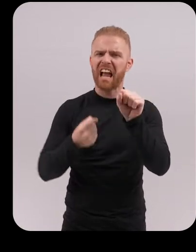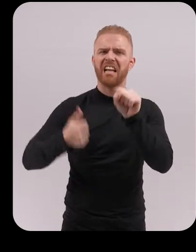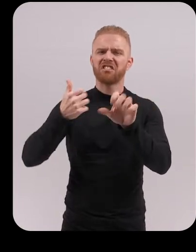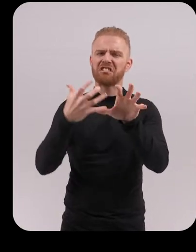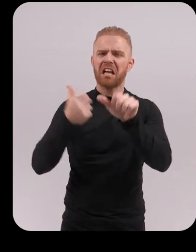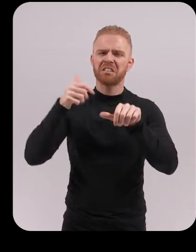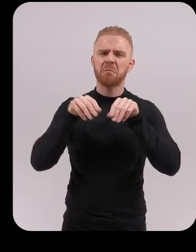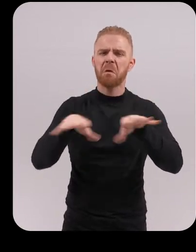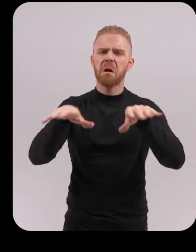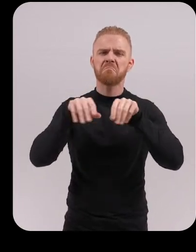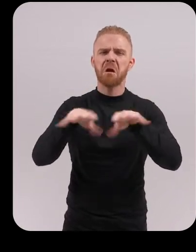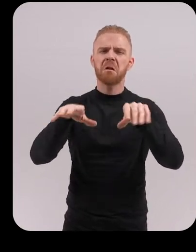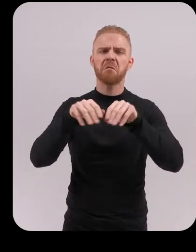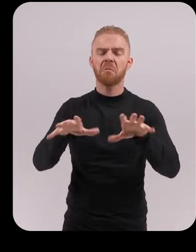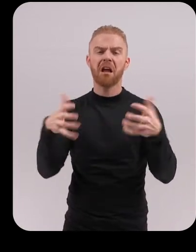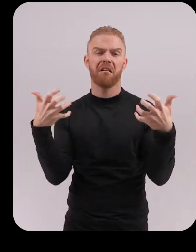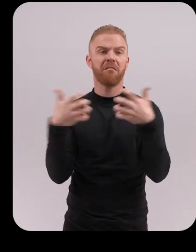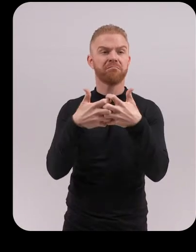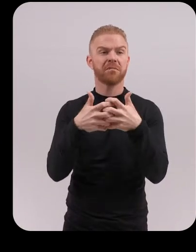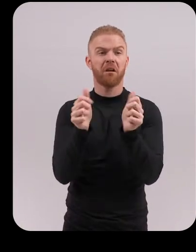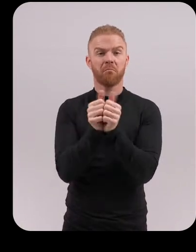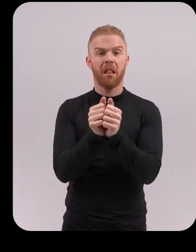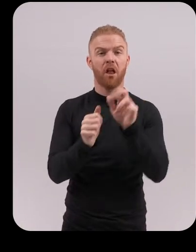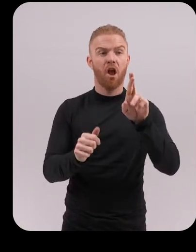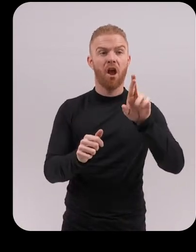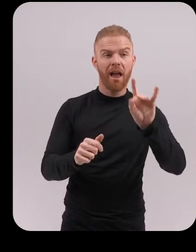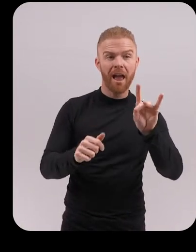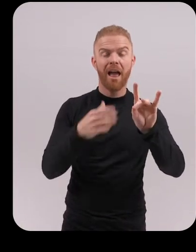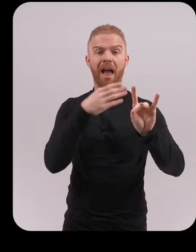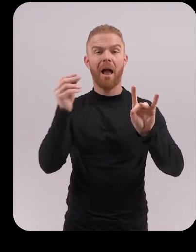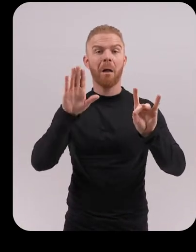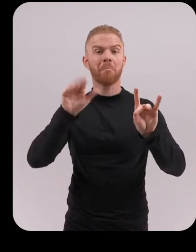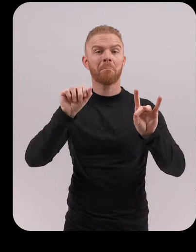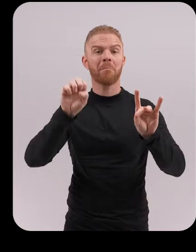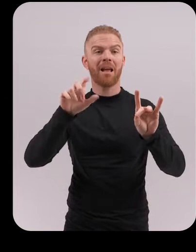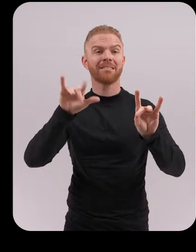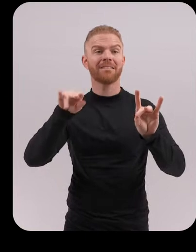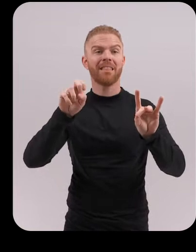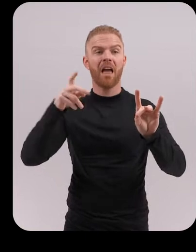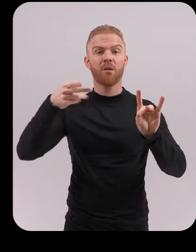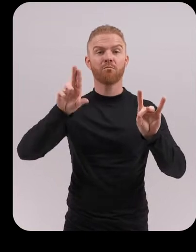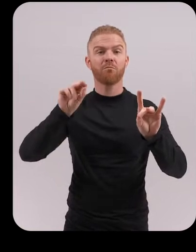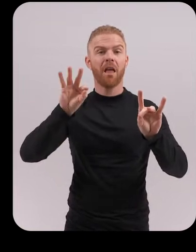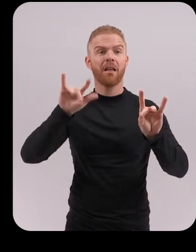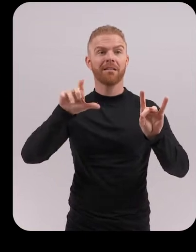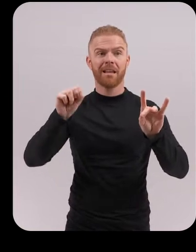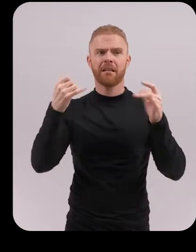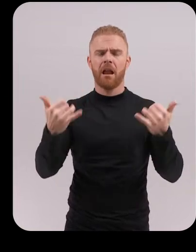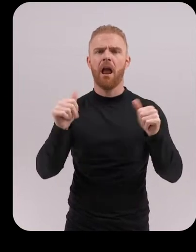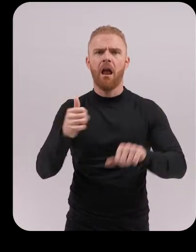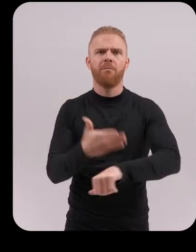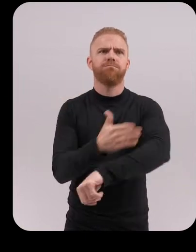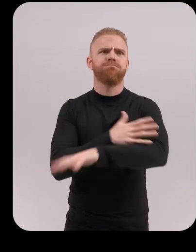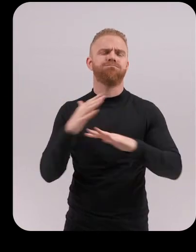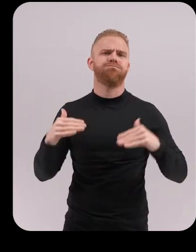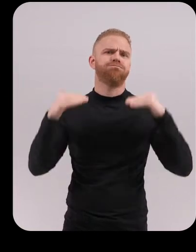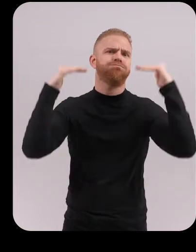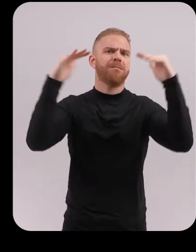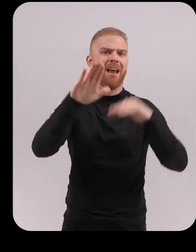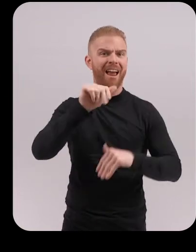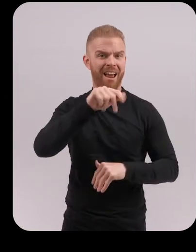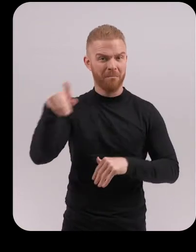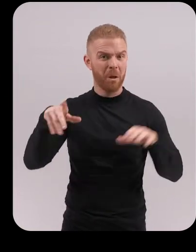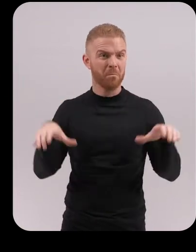faster with each release, and combined with R8 and baseline profiles, can now significantly boost your app's